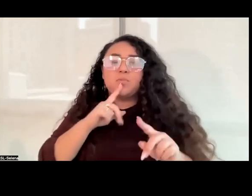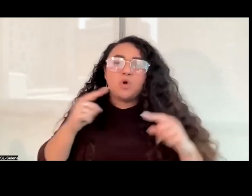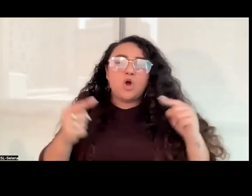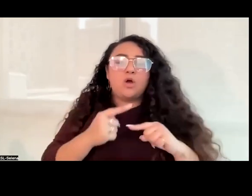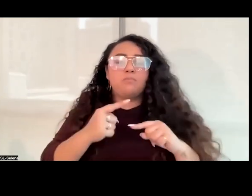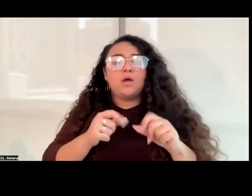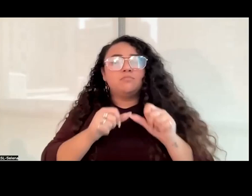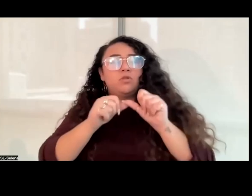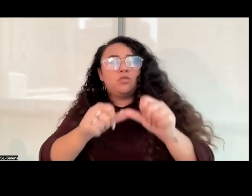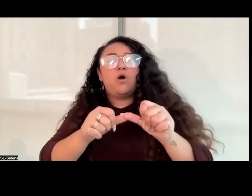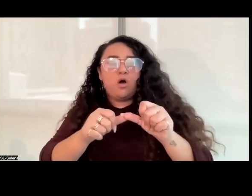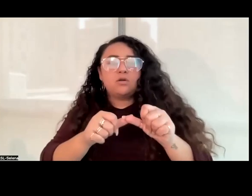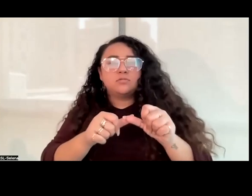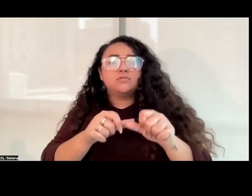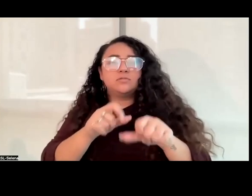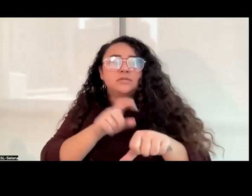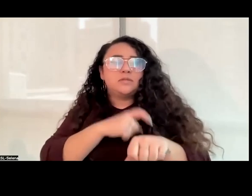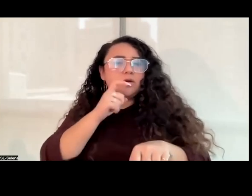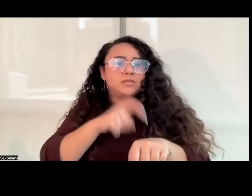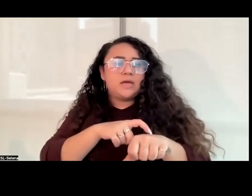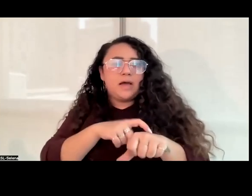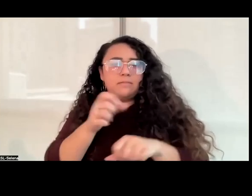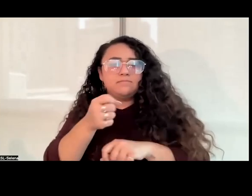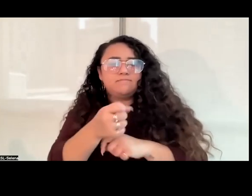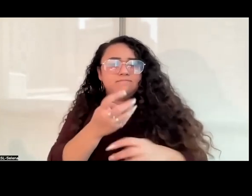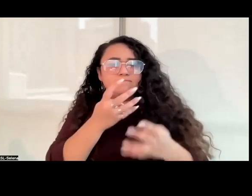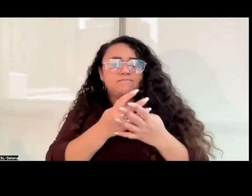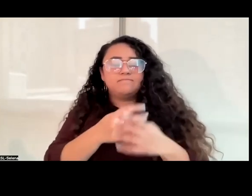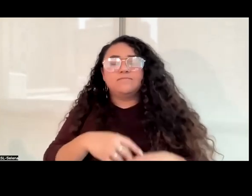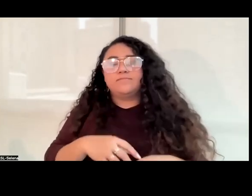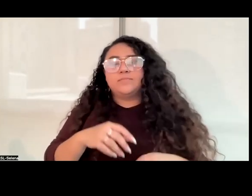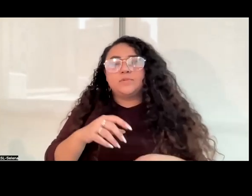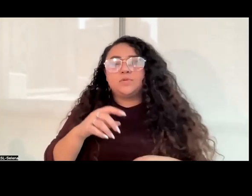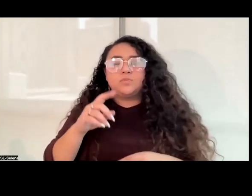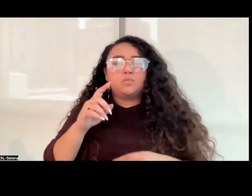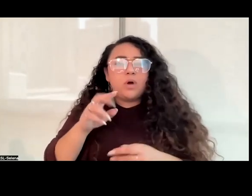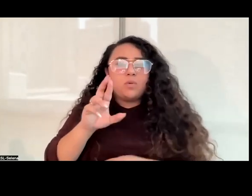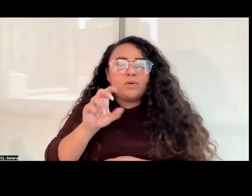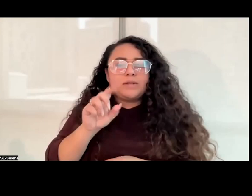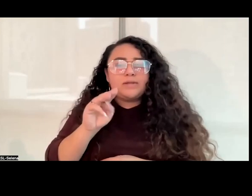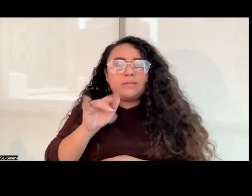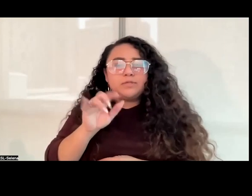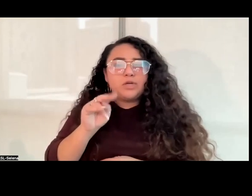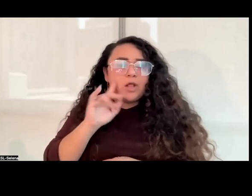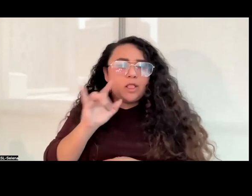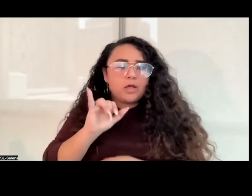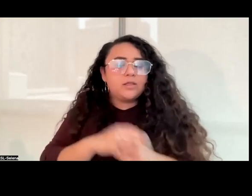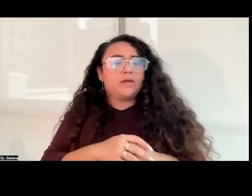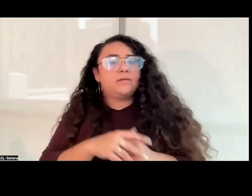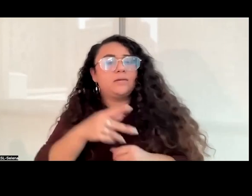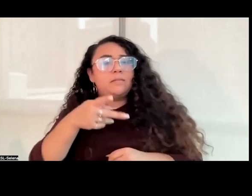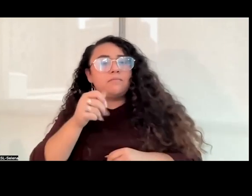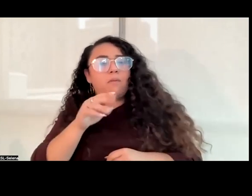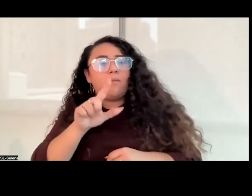their families, redemption, the parole process, as well as restorative justice. So you will hear from